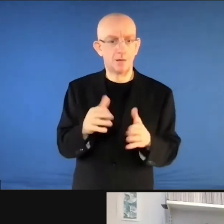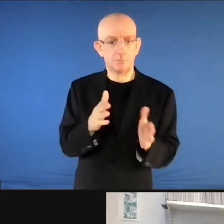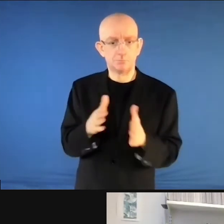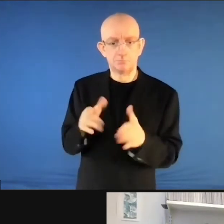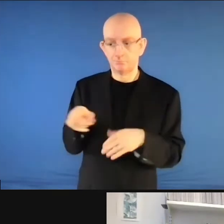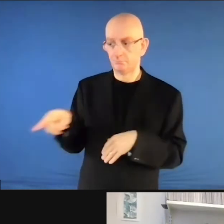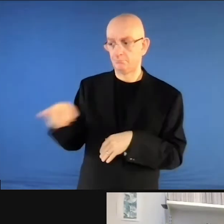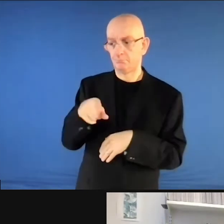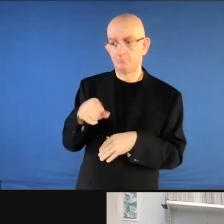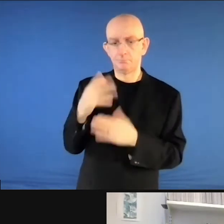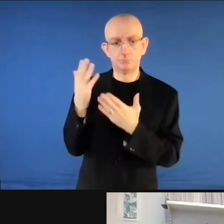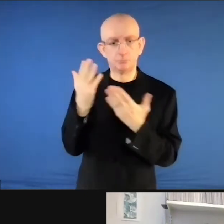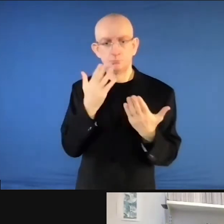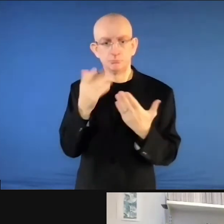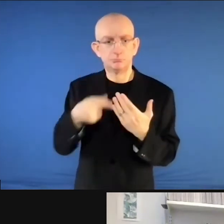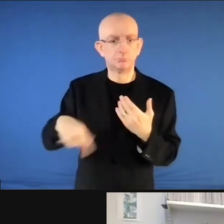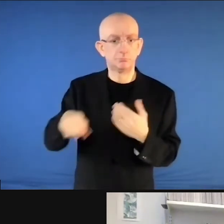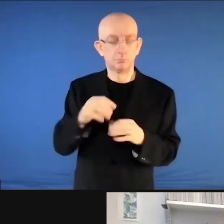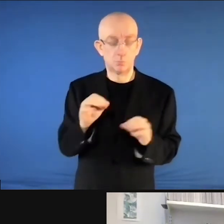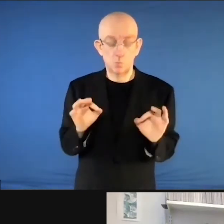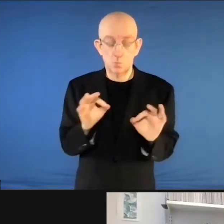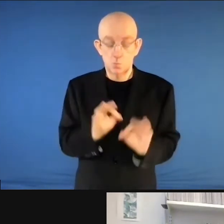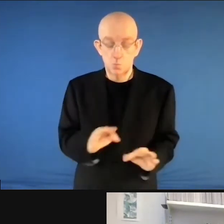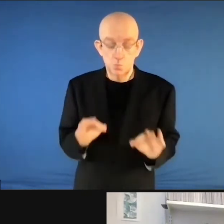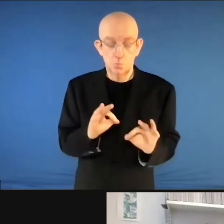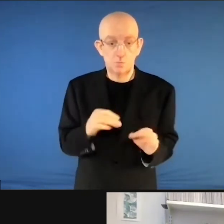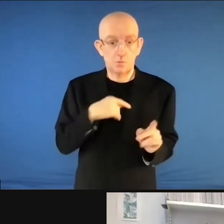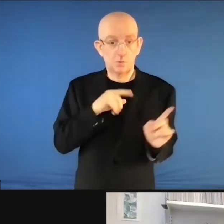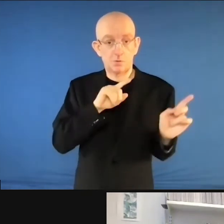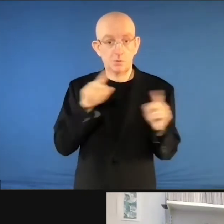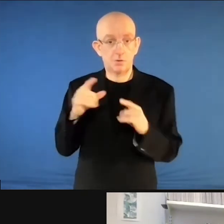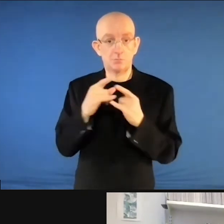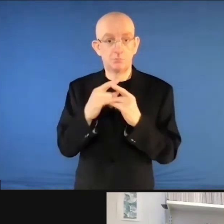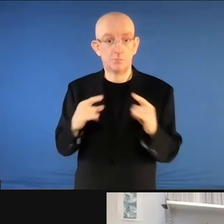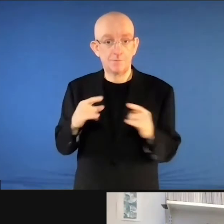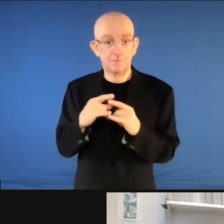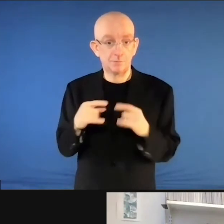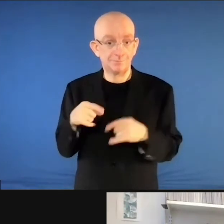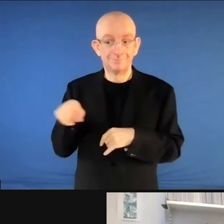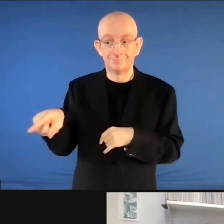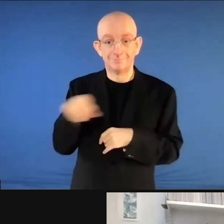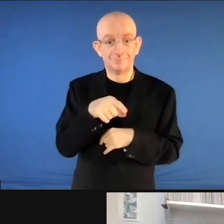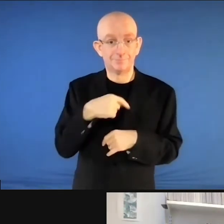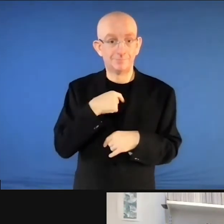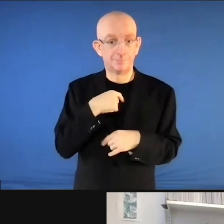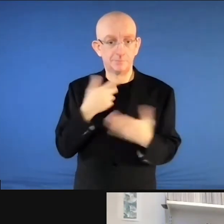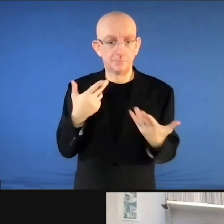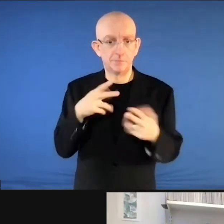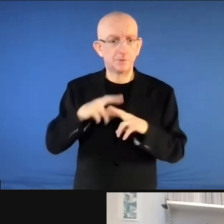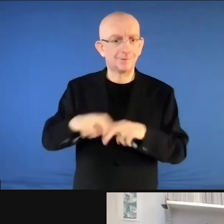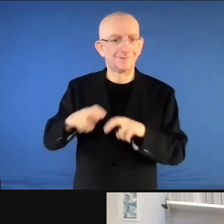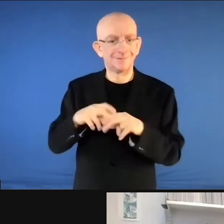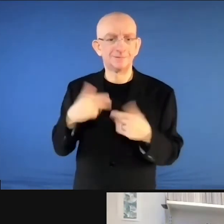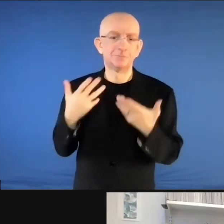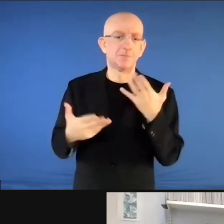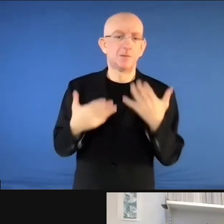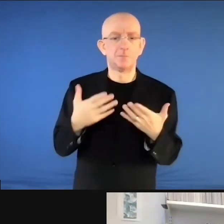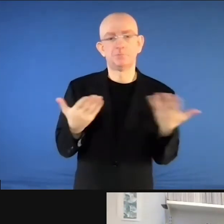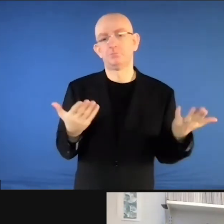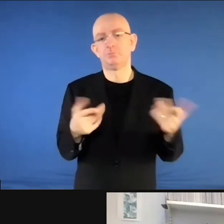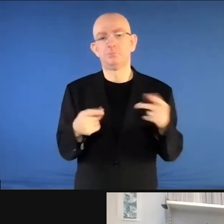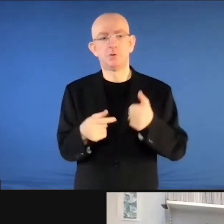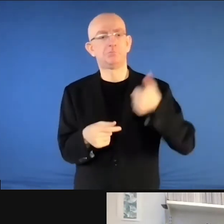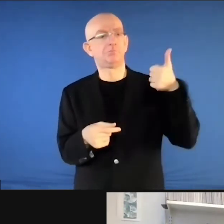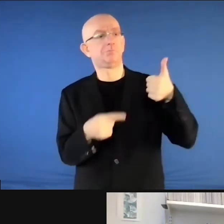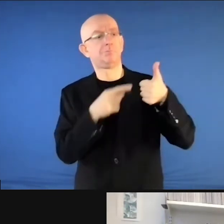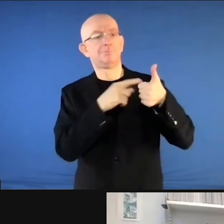PhD researcher going to a Congolese camp in Uganda to do a research on the impact of SGBV as the cause